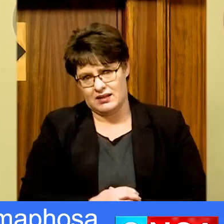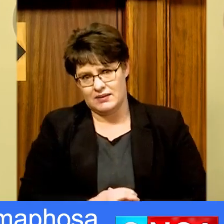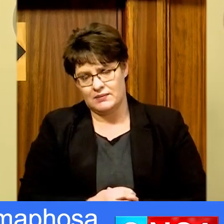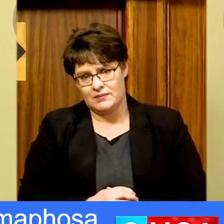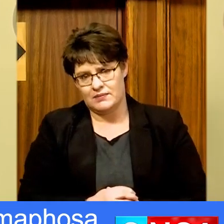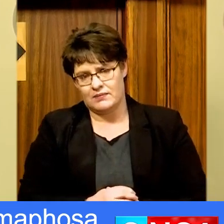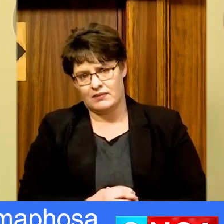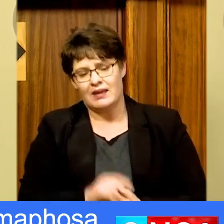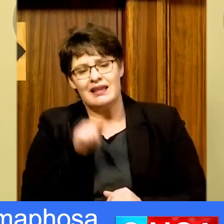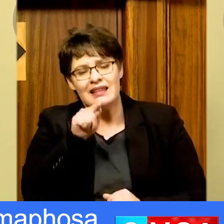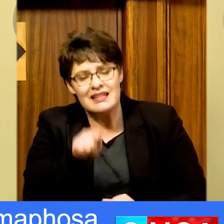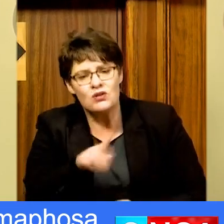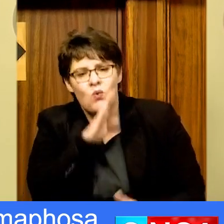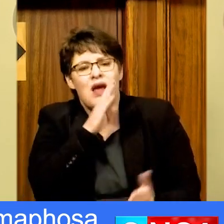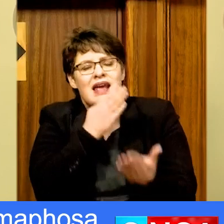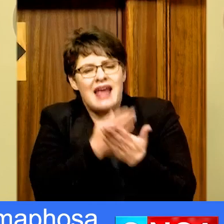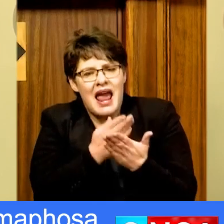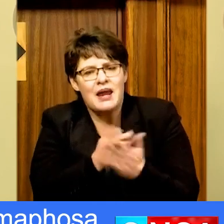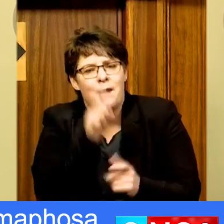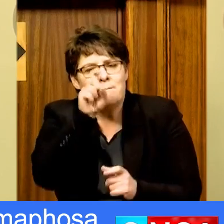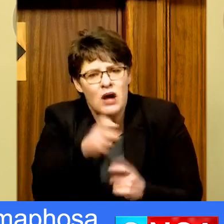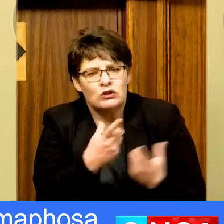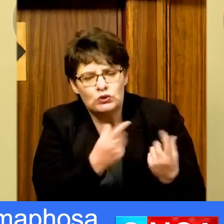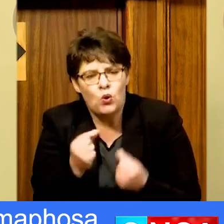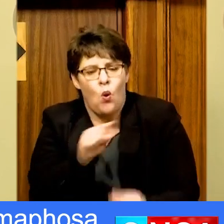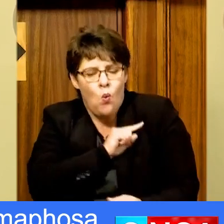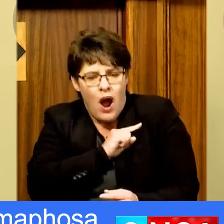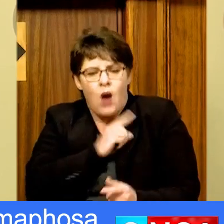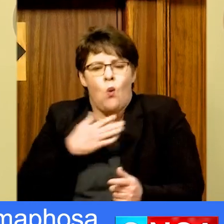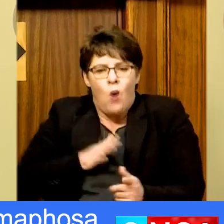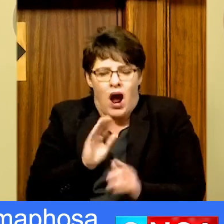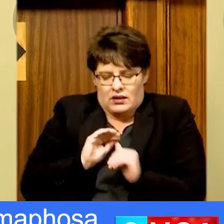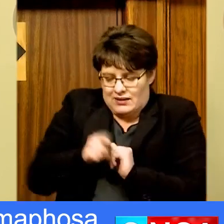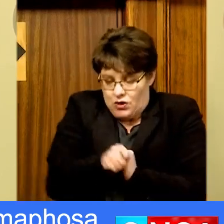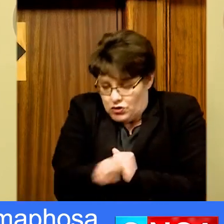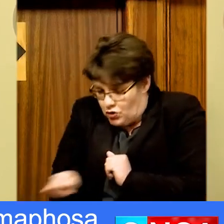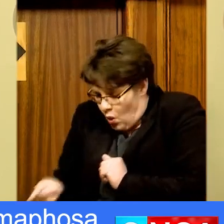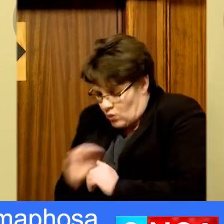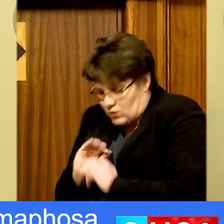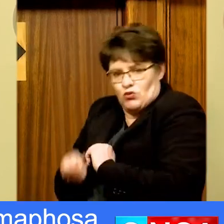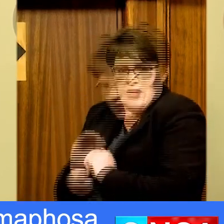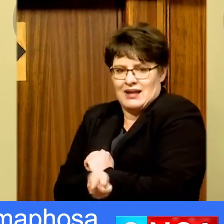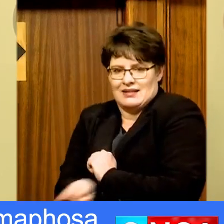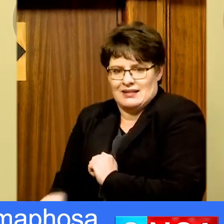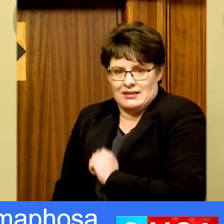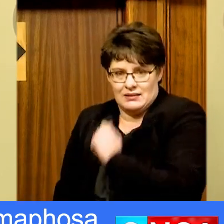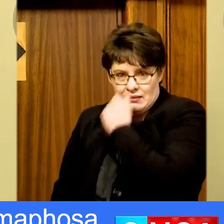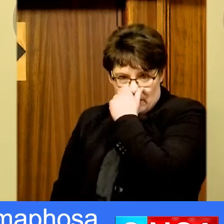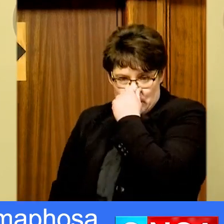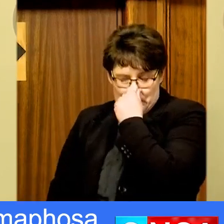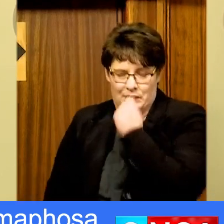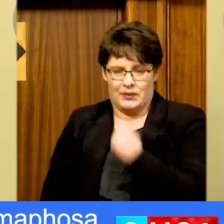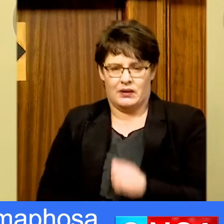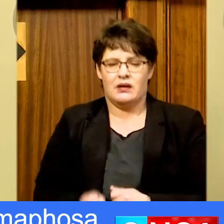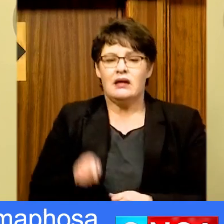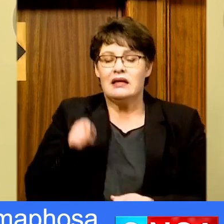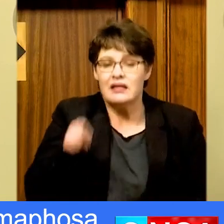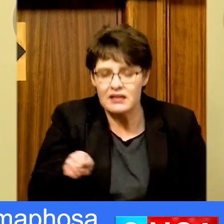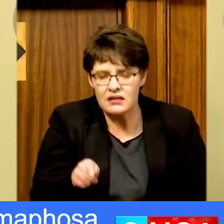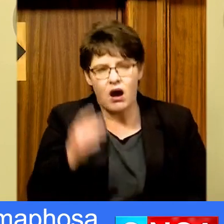action we can and should take to protect those around us. It is precisely